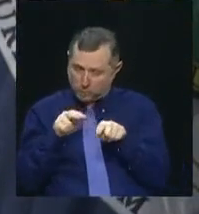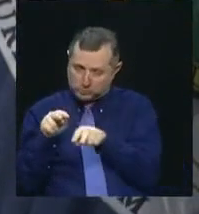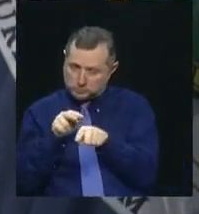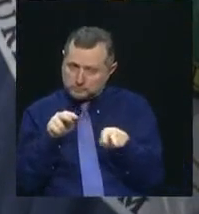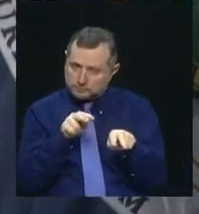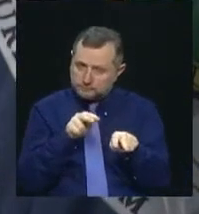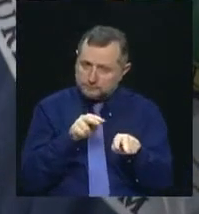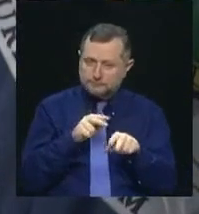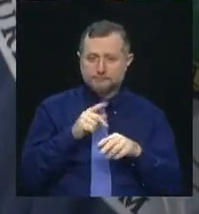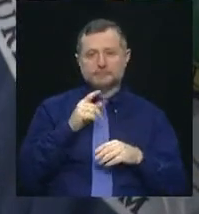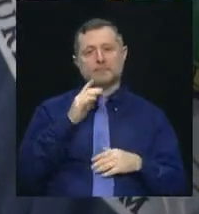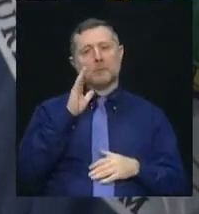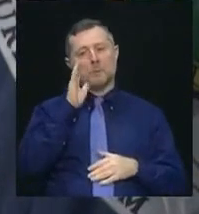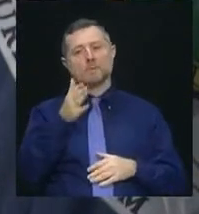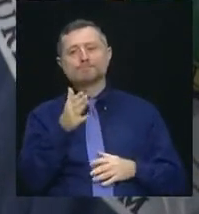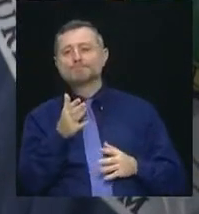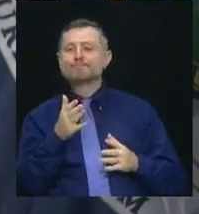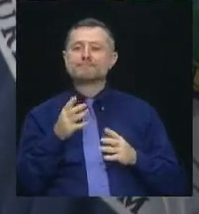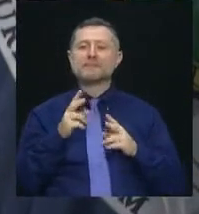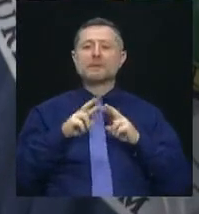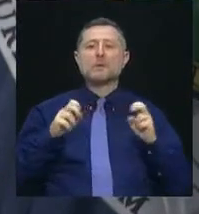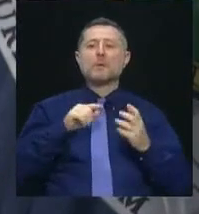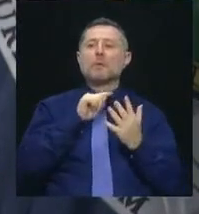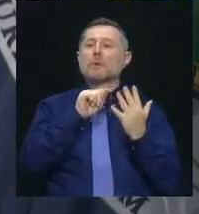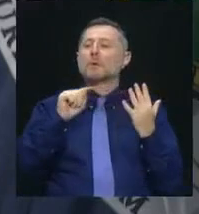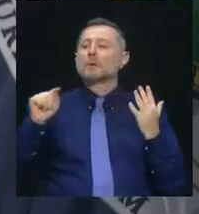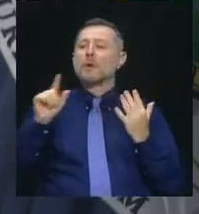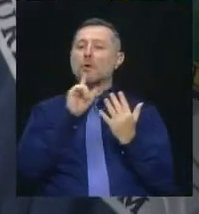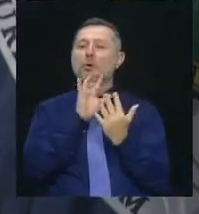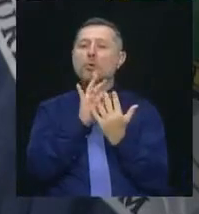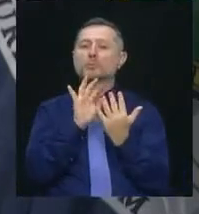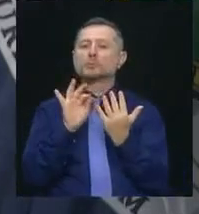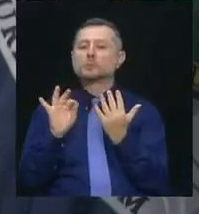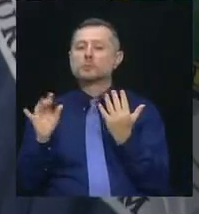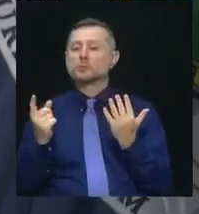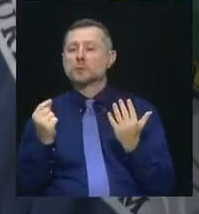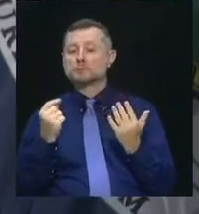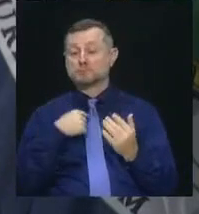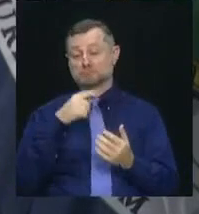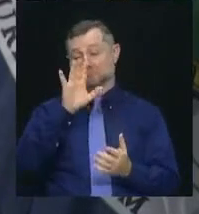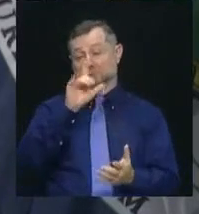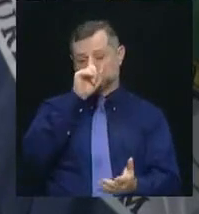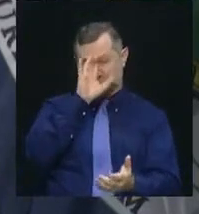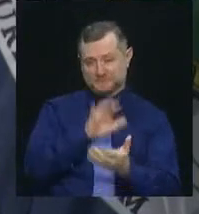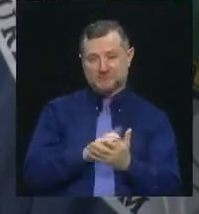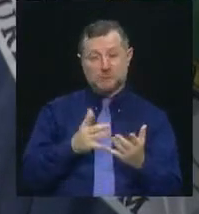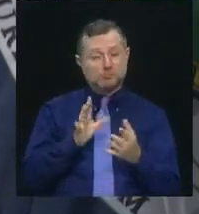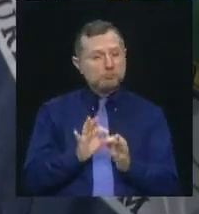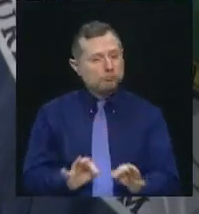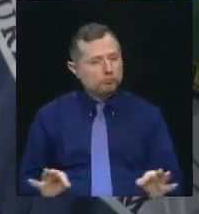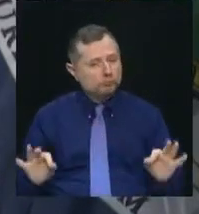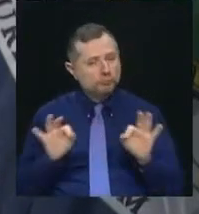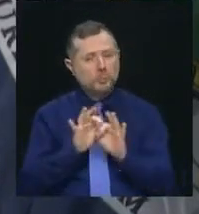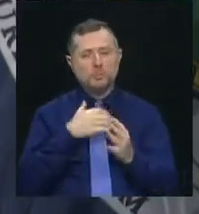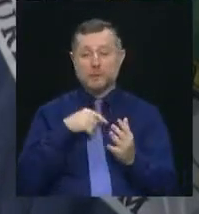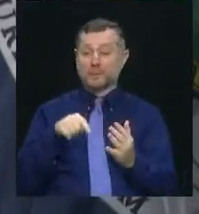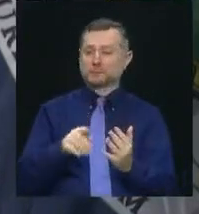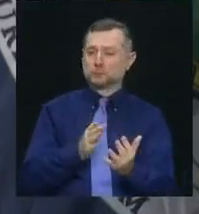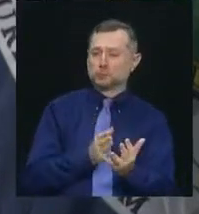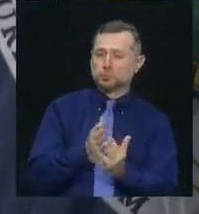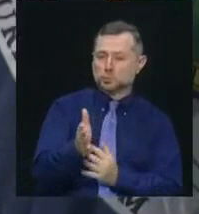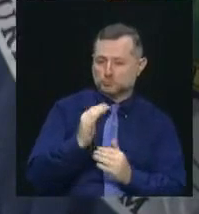we'll be looking at all options, but also I believe that the key to get through this has been before eyes for